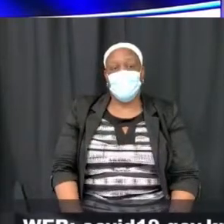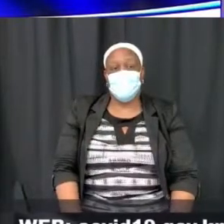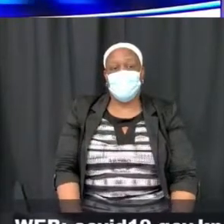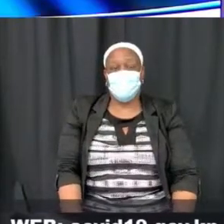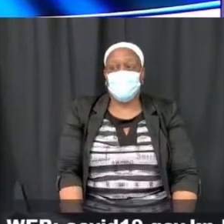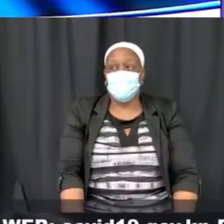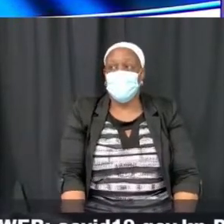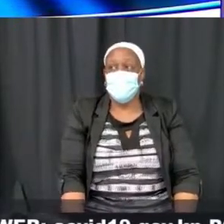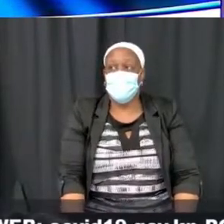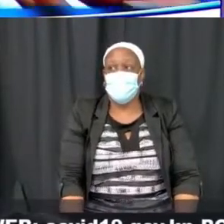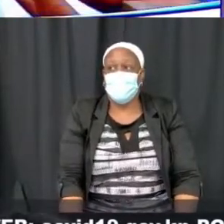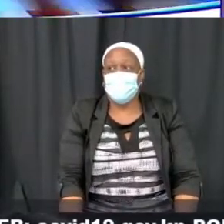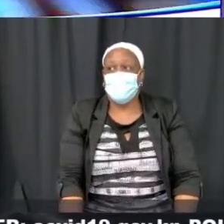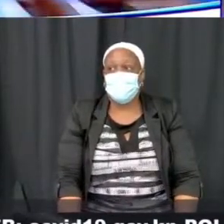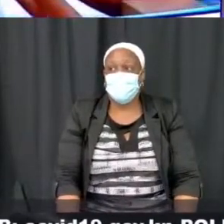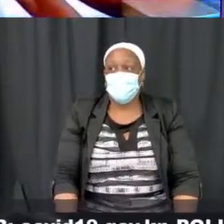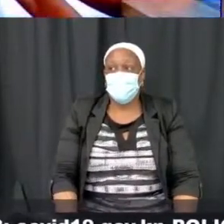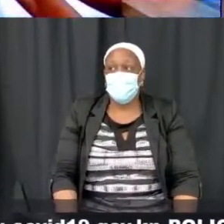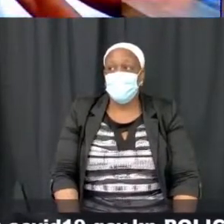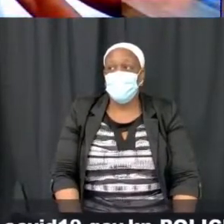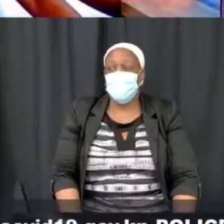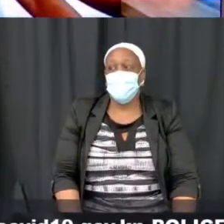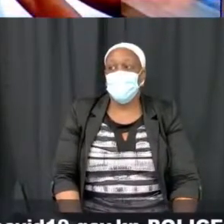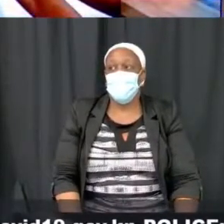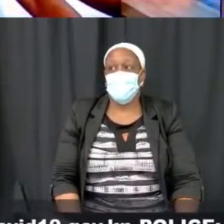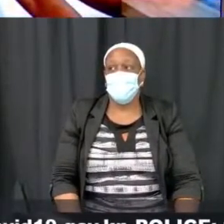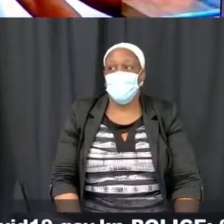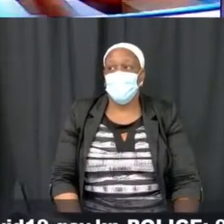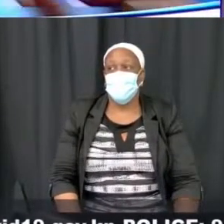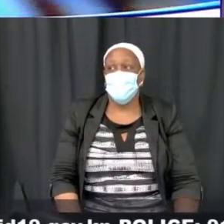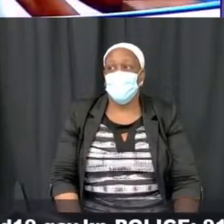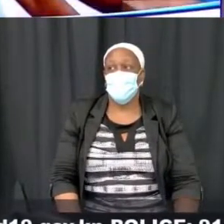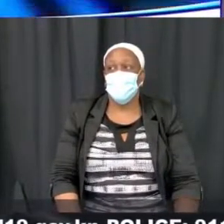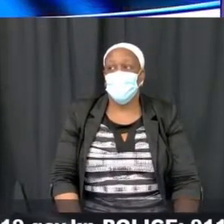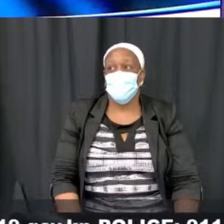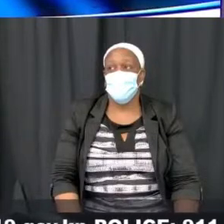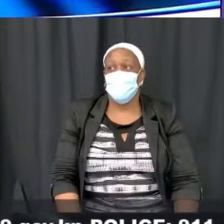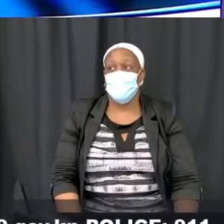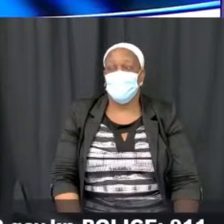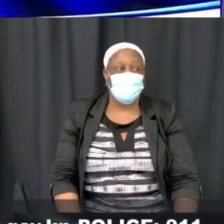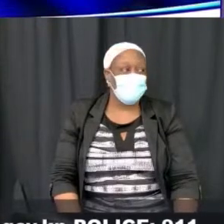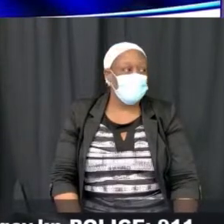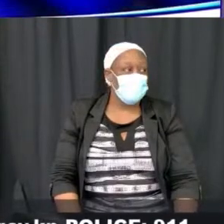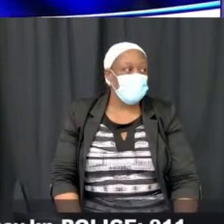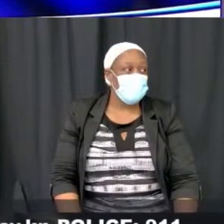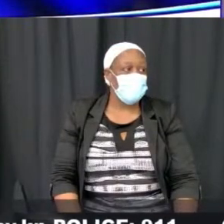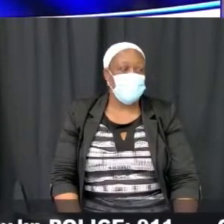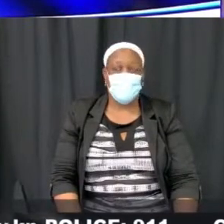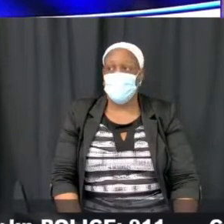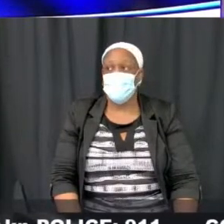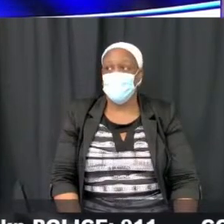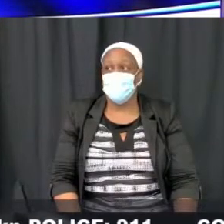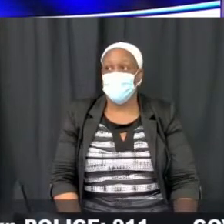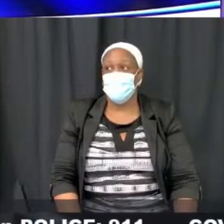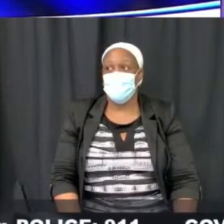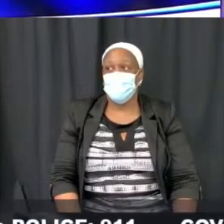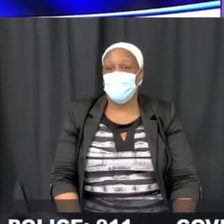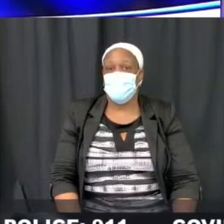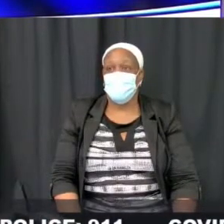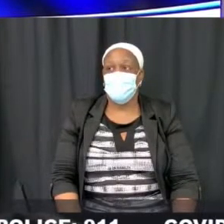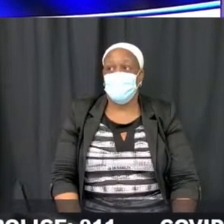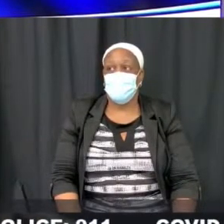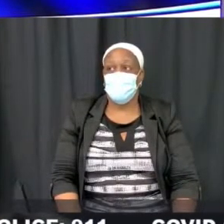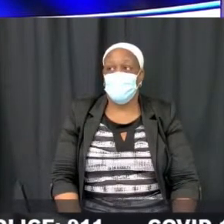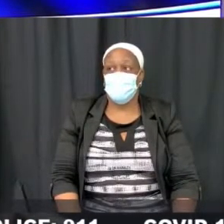Someone is asking for some clarification. Is P.S. Lois here, or she has left? Right.